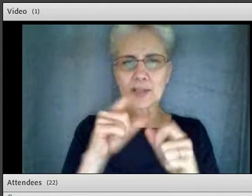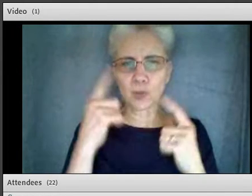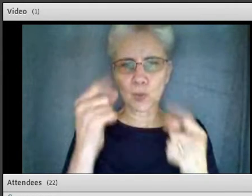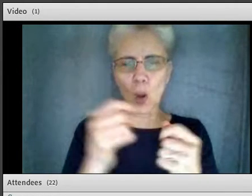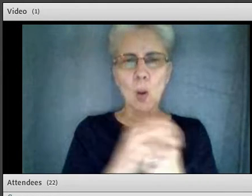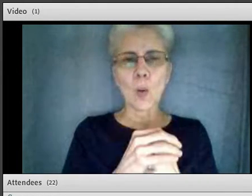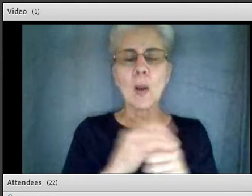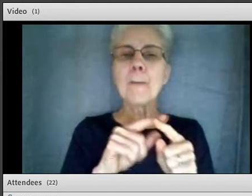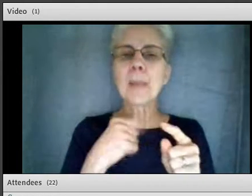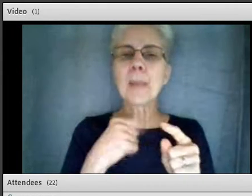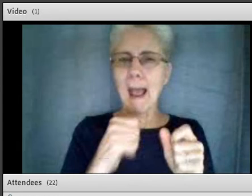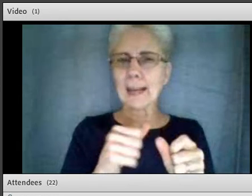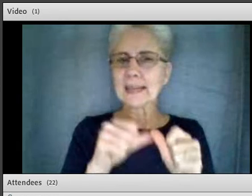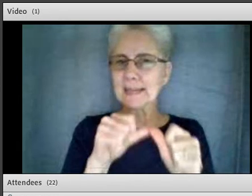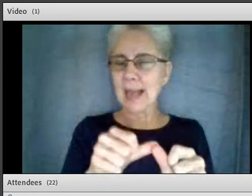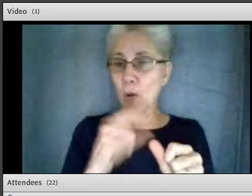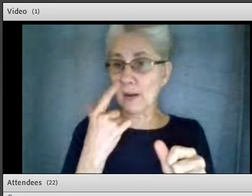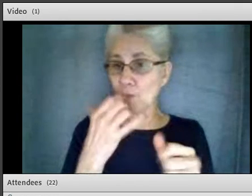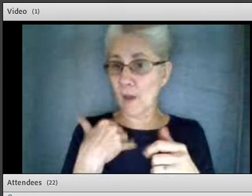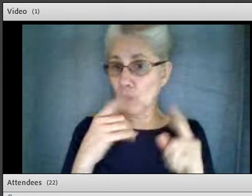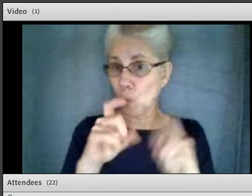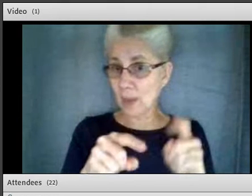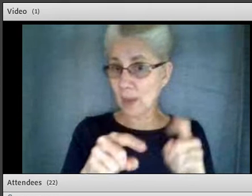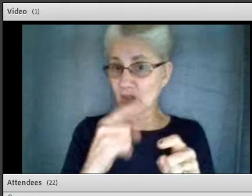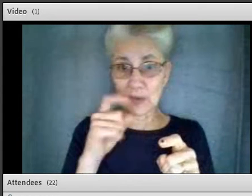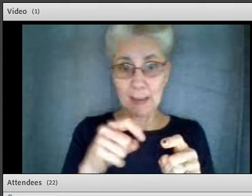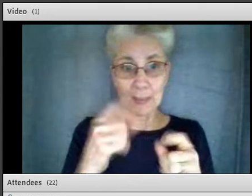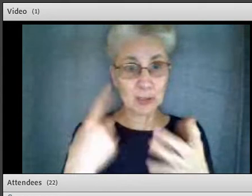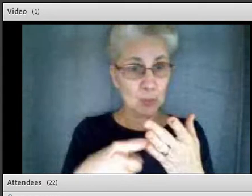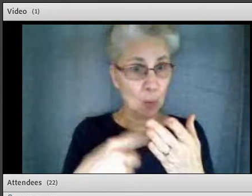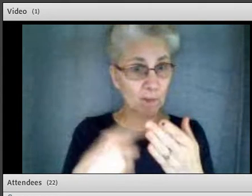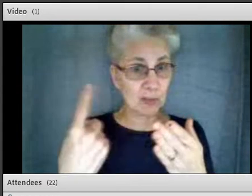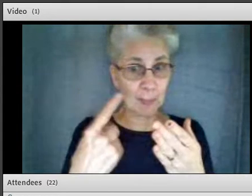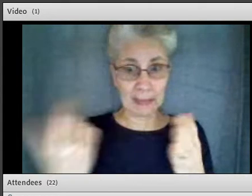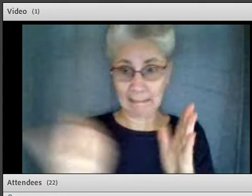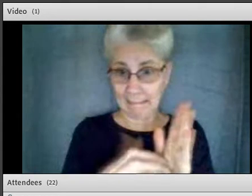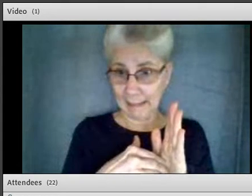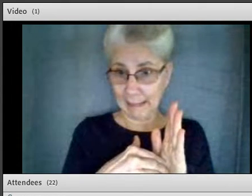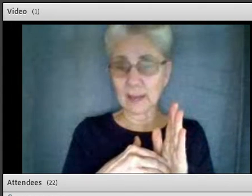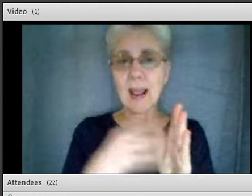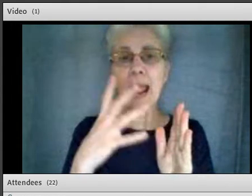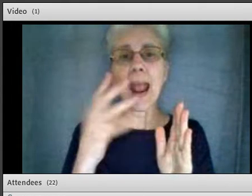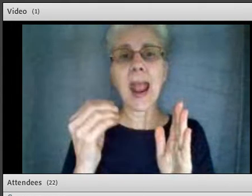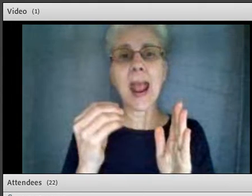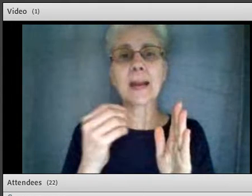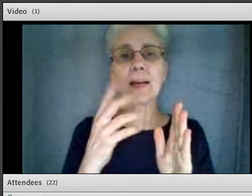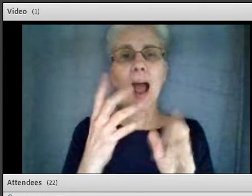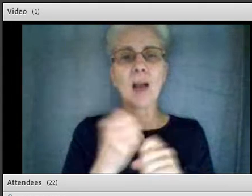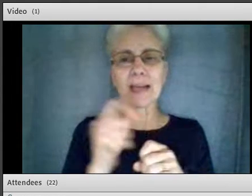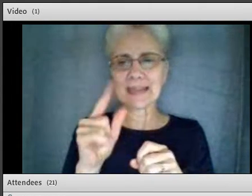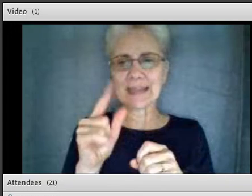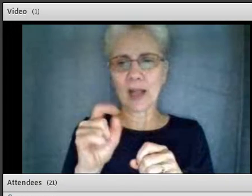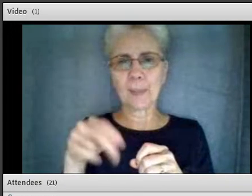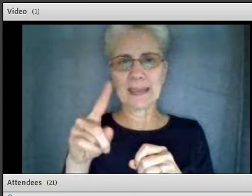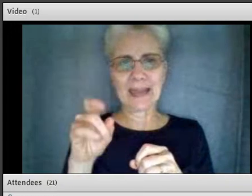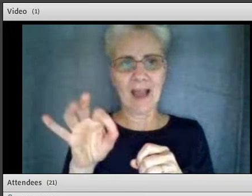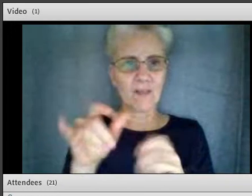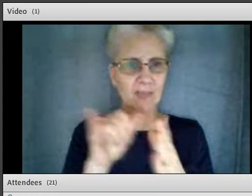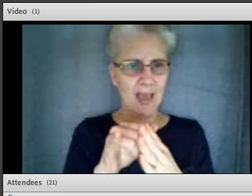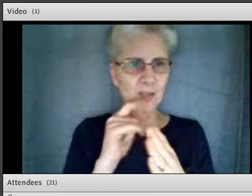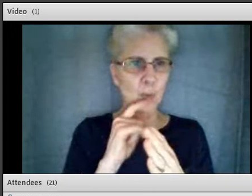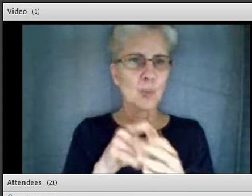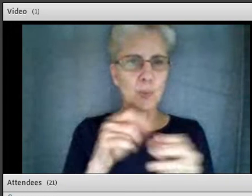have questions, if you need me to go over something again. And I'll get Taylor a PDF of this so that you can look through the